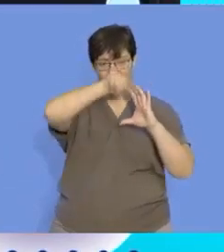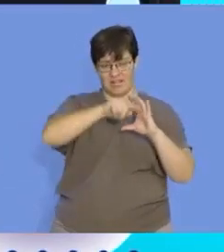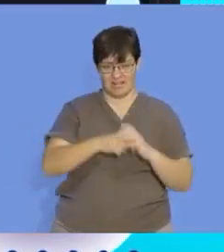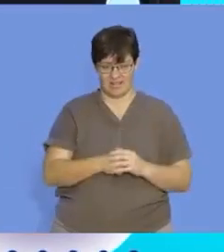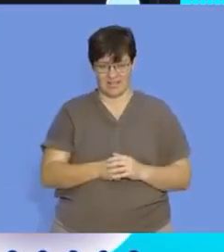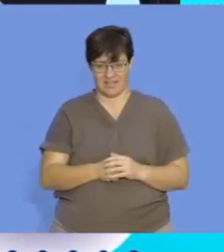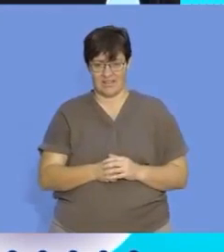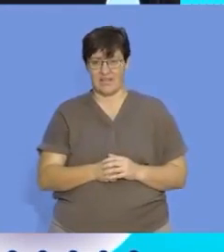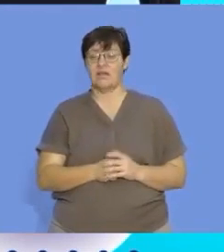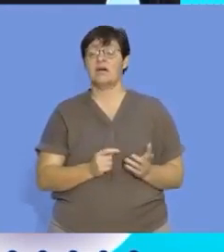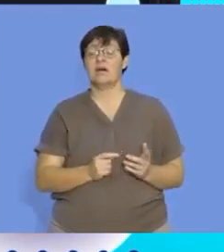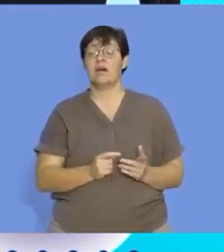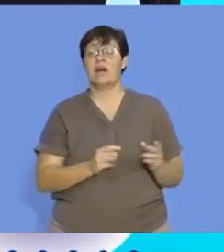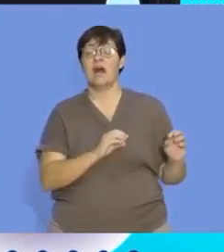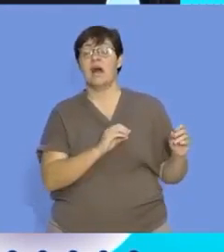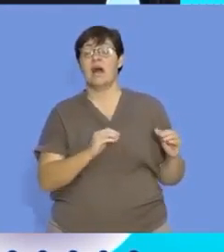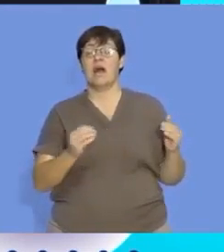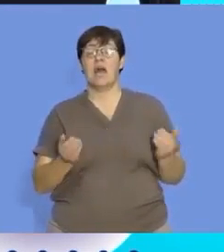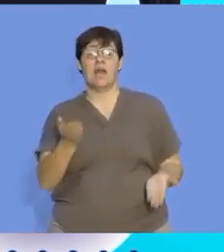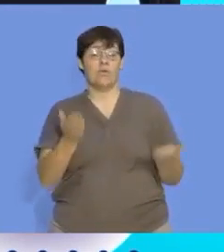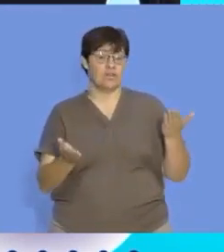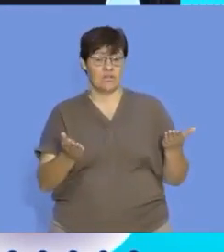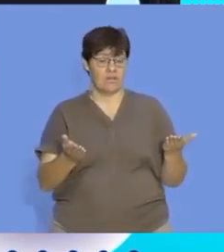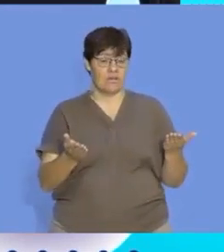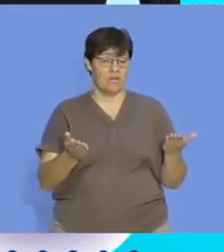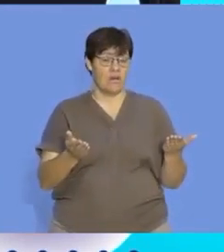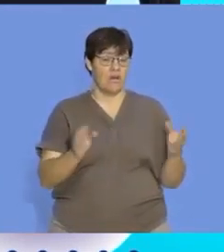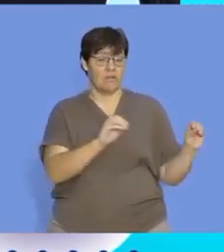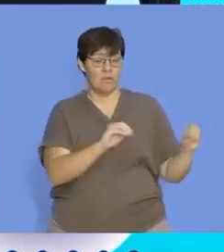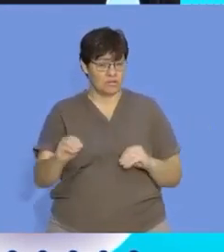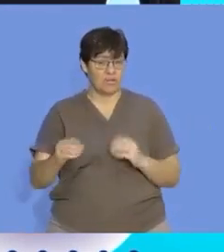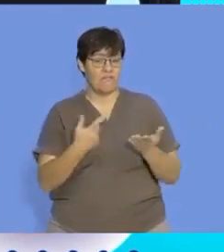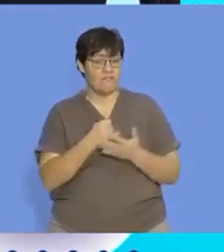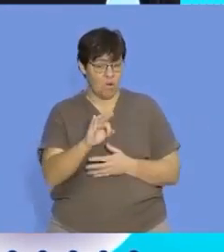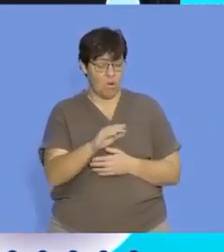are for linear motion. So you can't use